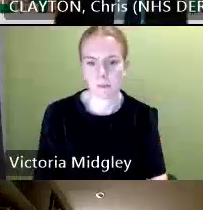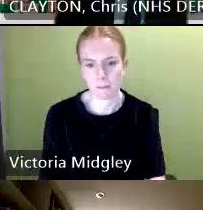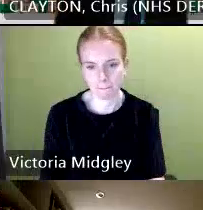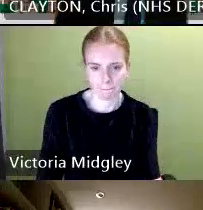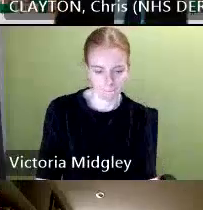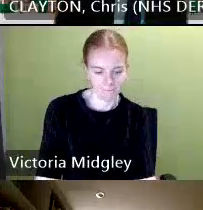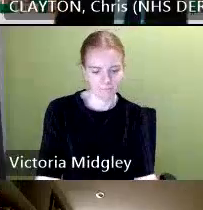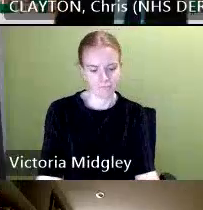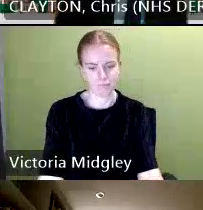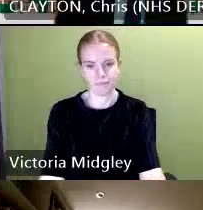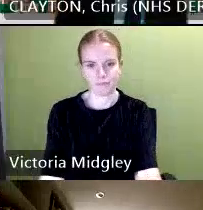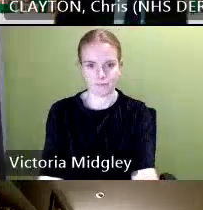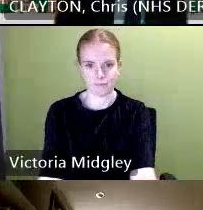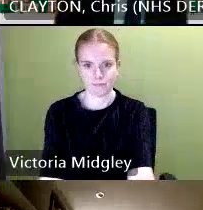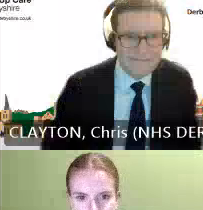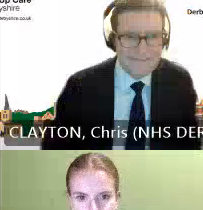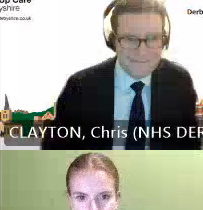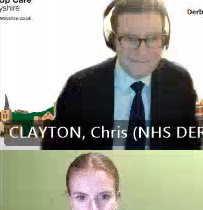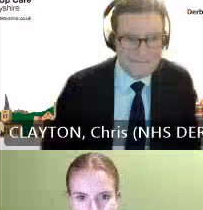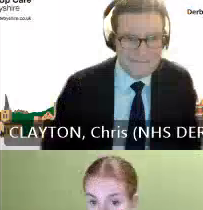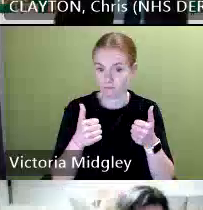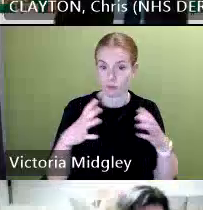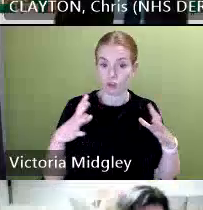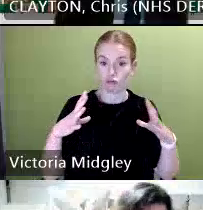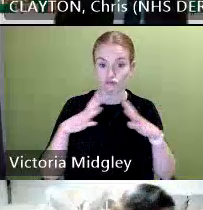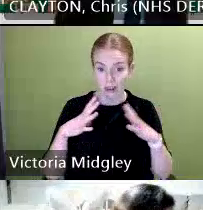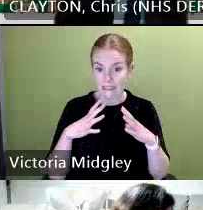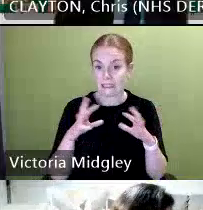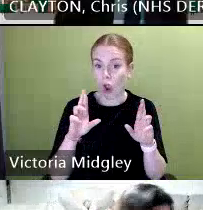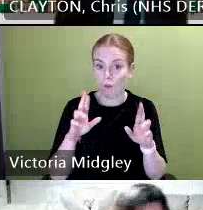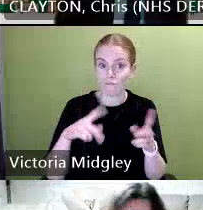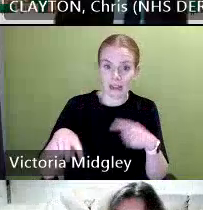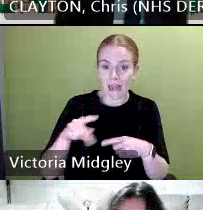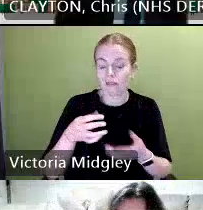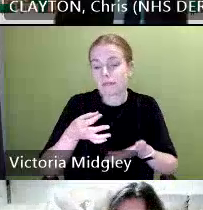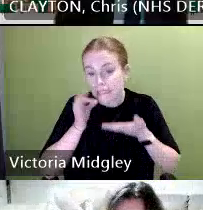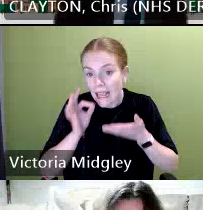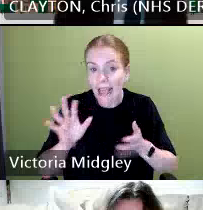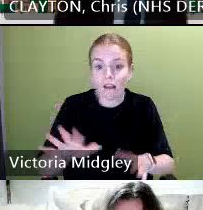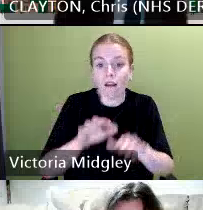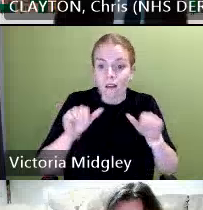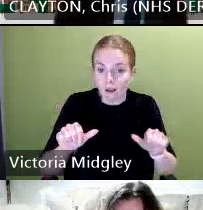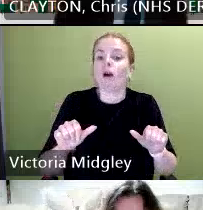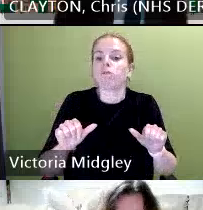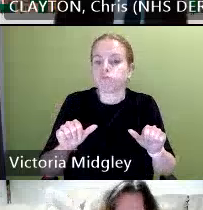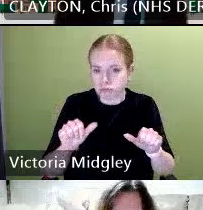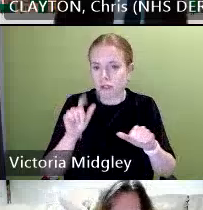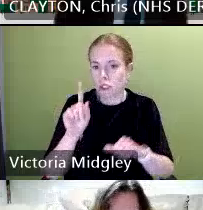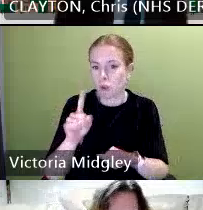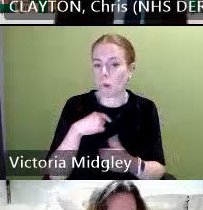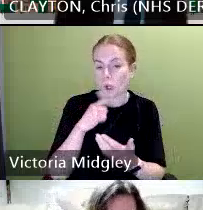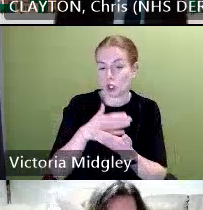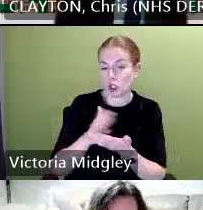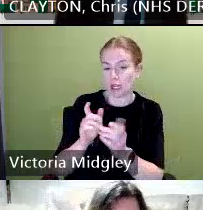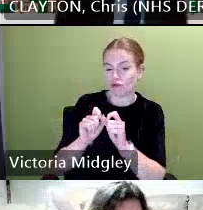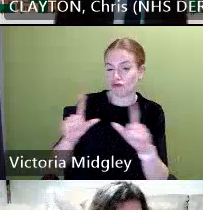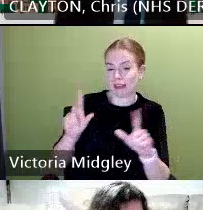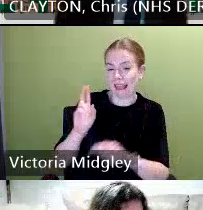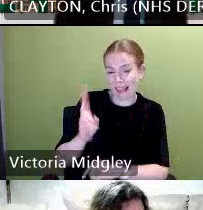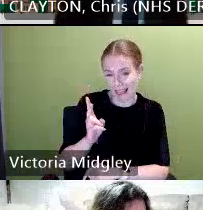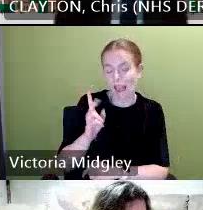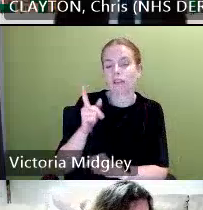Okay, everybody, I hope everyone's now refreshed, got a fresh cup of tea going. What I'm going to do is I'm going to share my screen again, and then I'll hand back over to Jim, who's going to talk